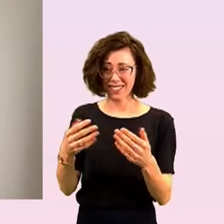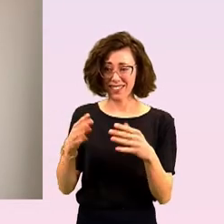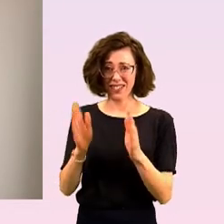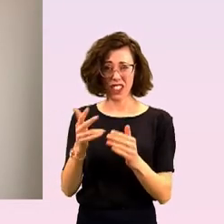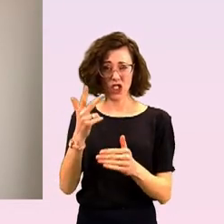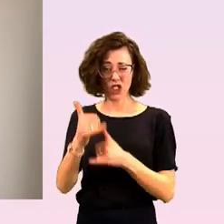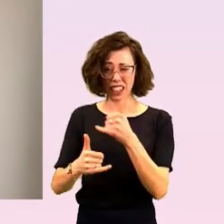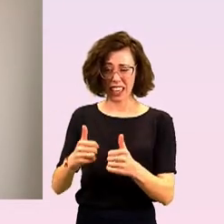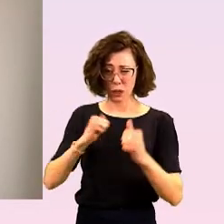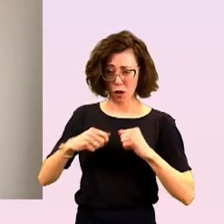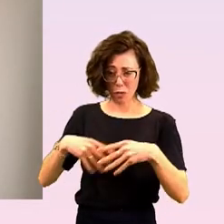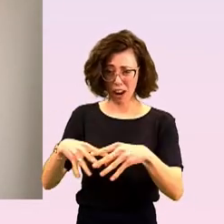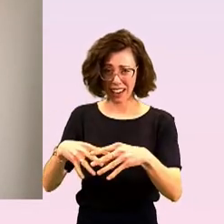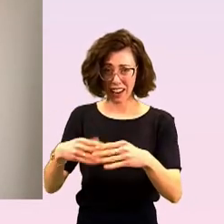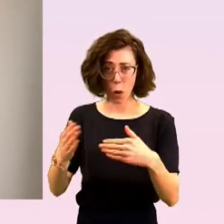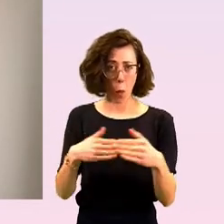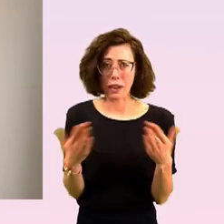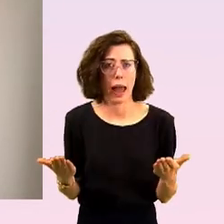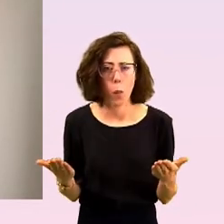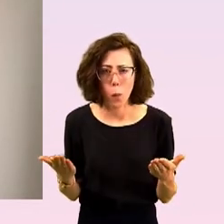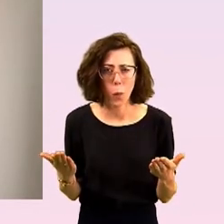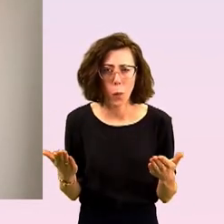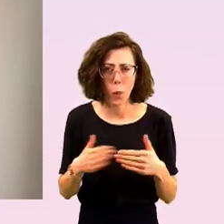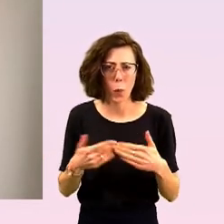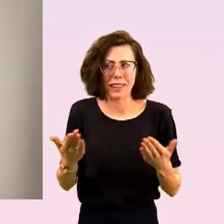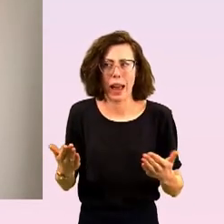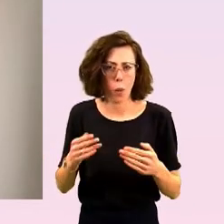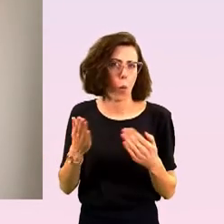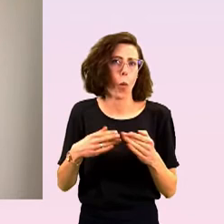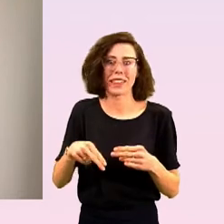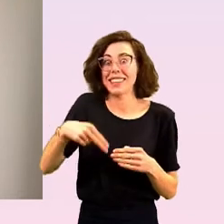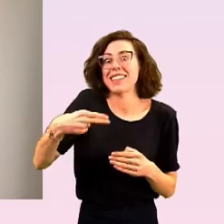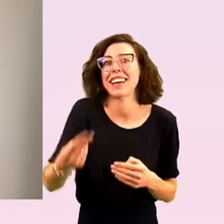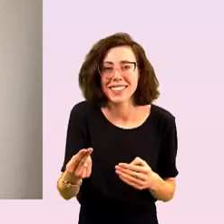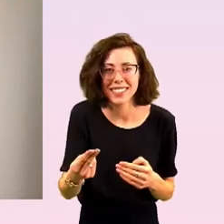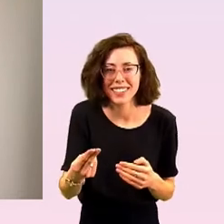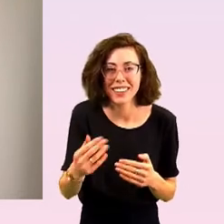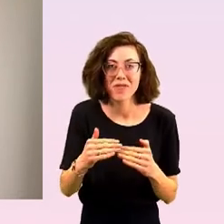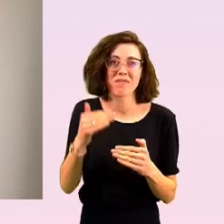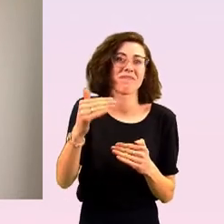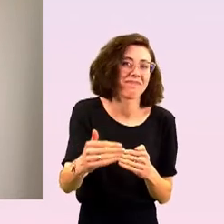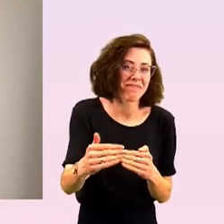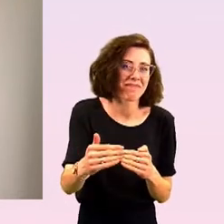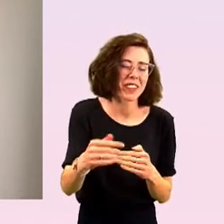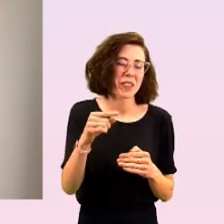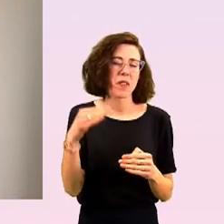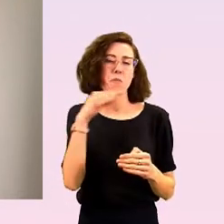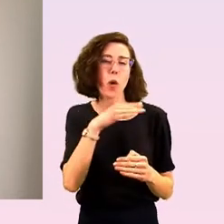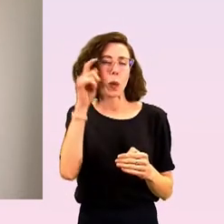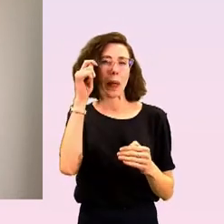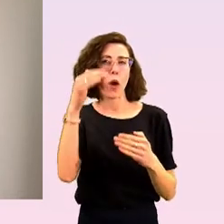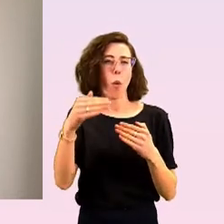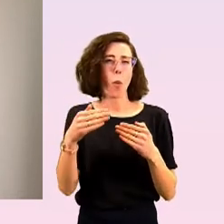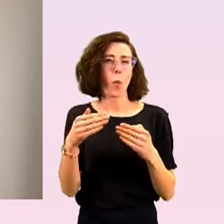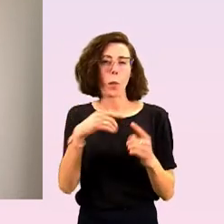else, you know? And it's almost keeping relevant in terms of your ambition and purpose, as much